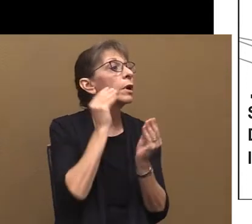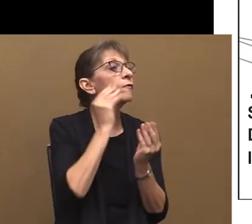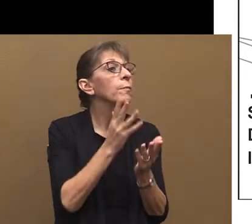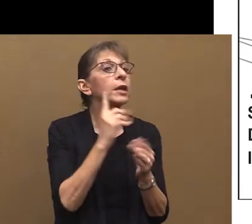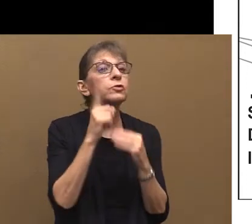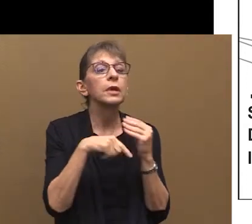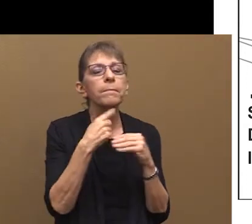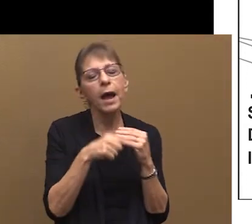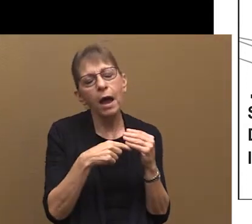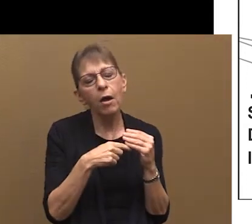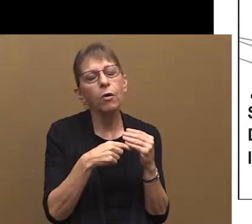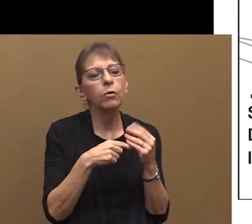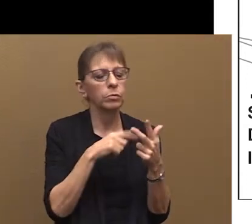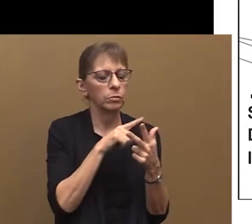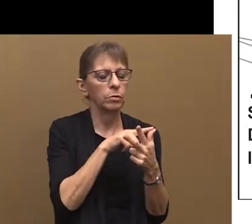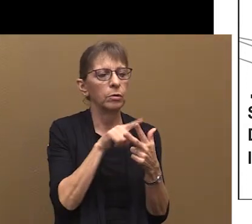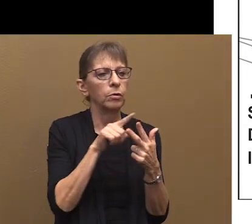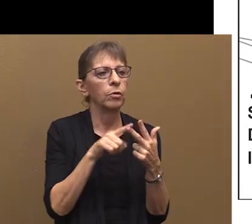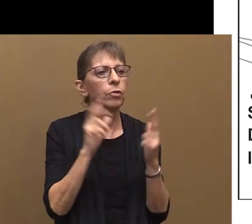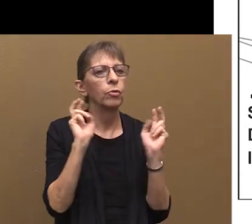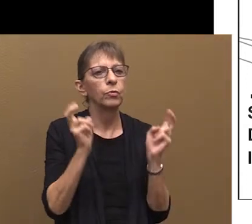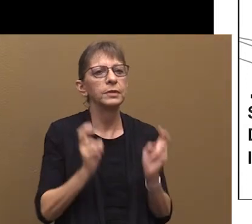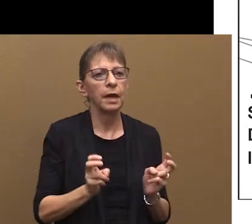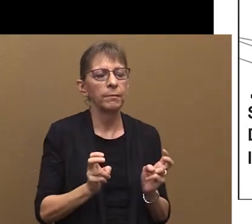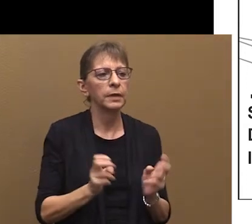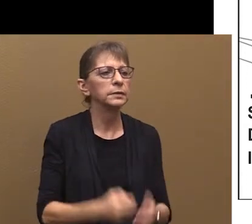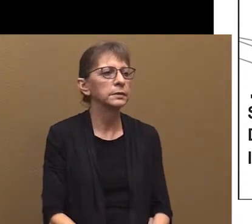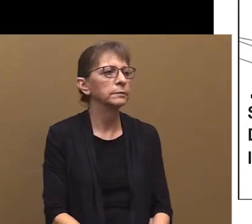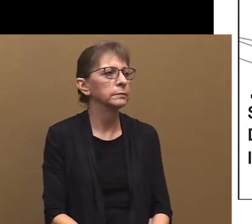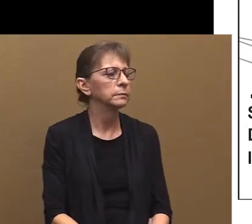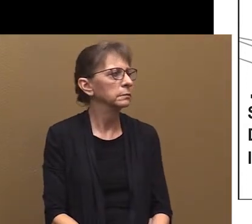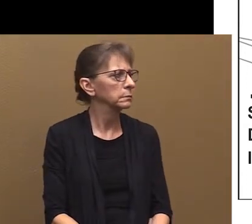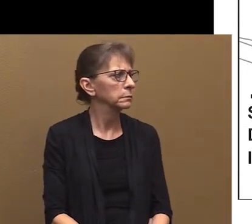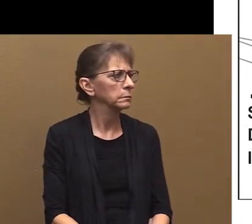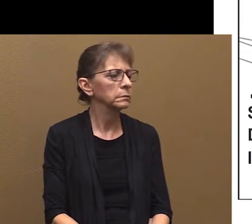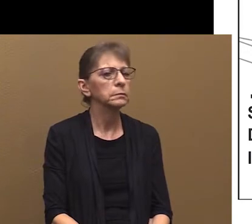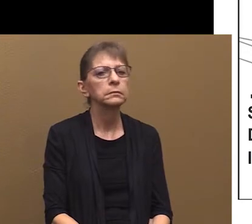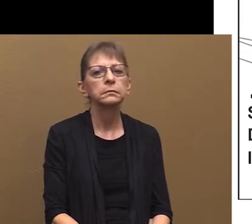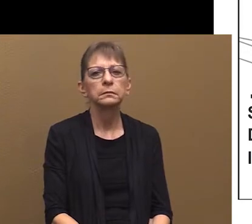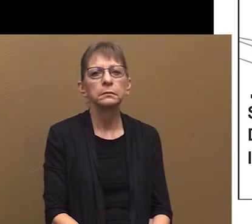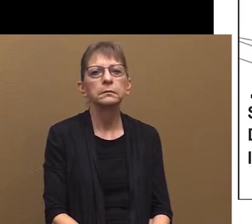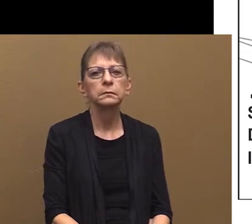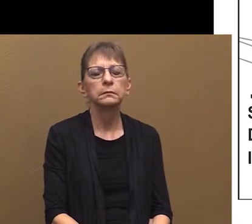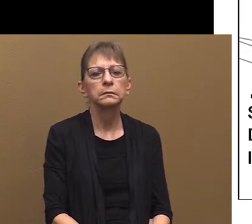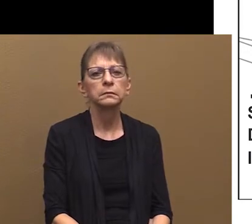more information about the free topics that we provide.